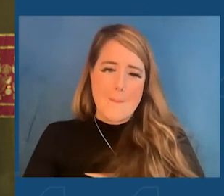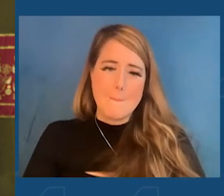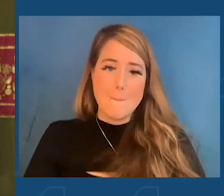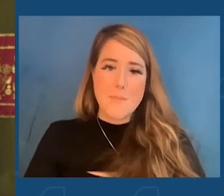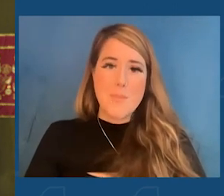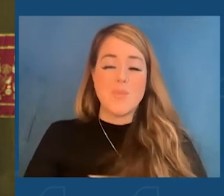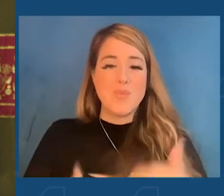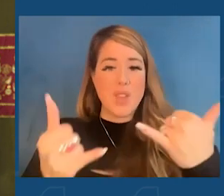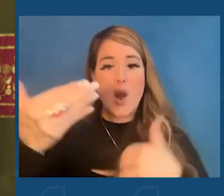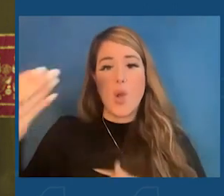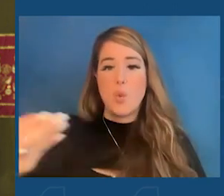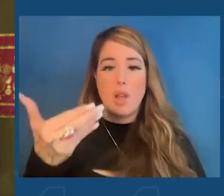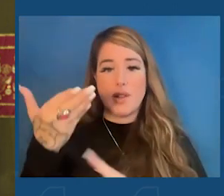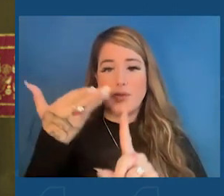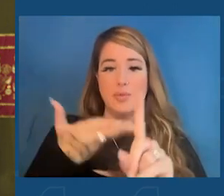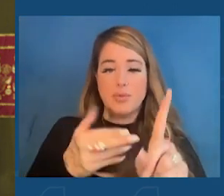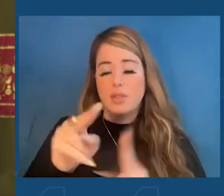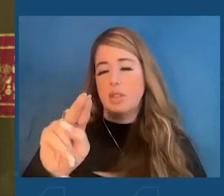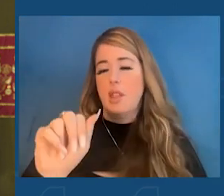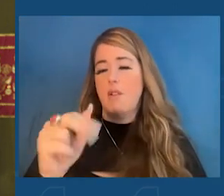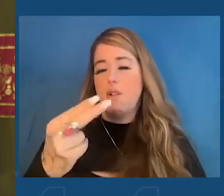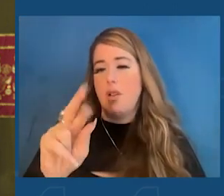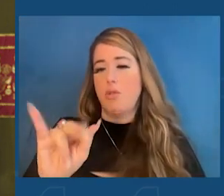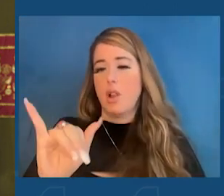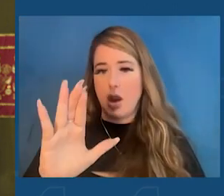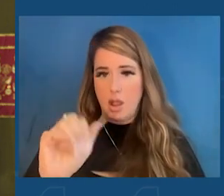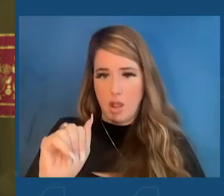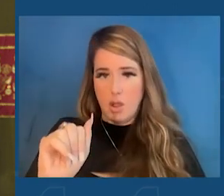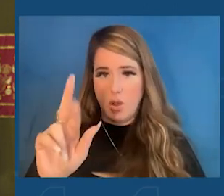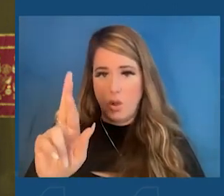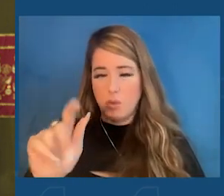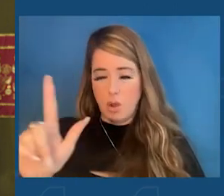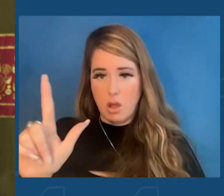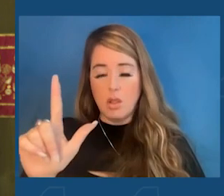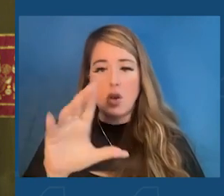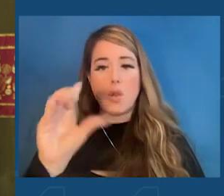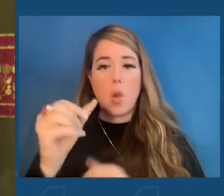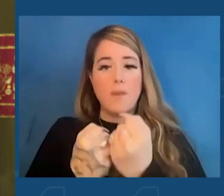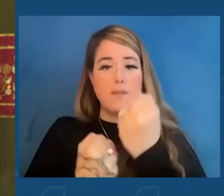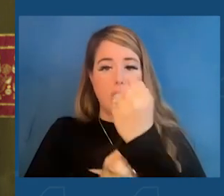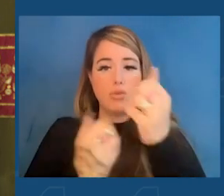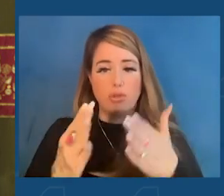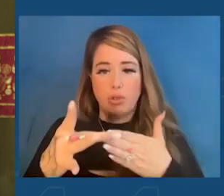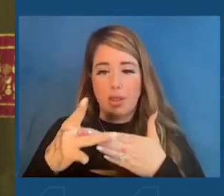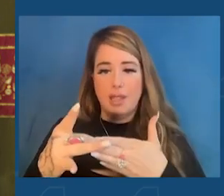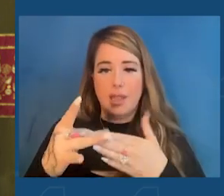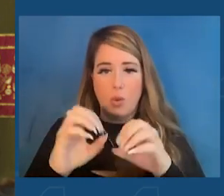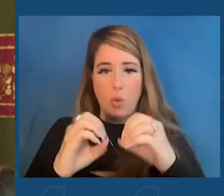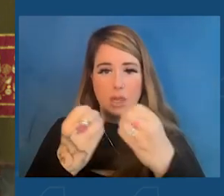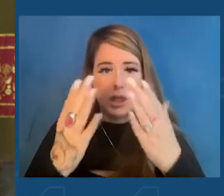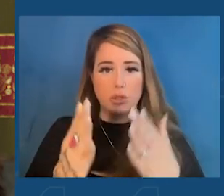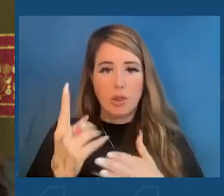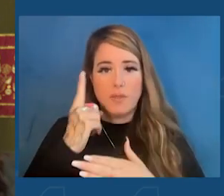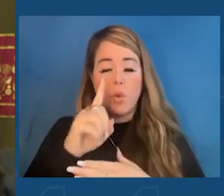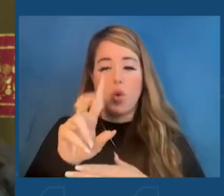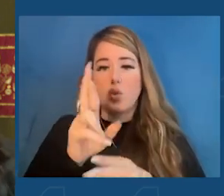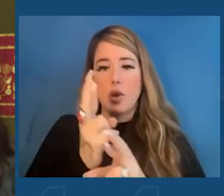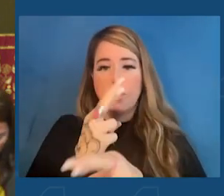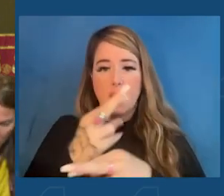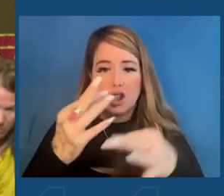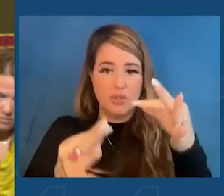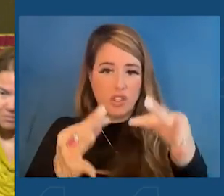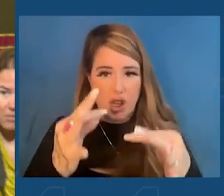Please welcome Neharika Rao, the co-founder and lead organizer for Reproductive Justice Collective.